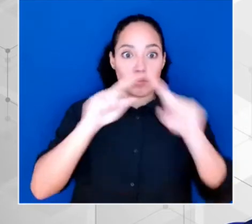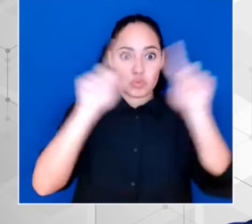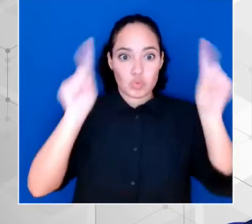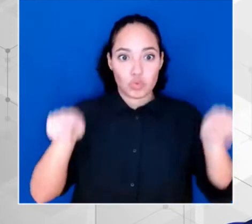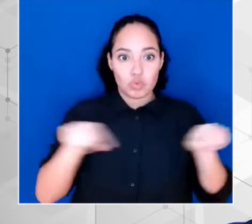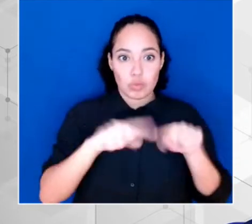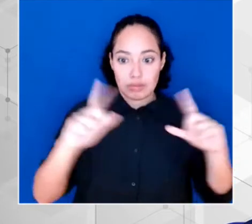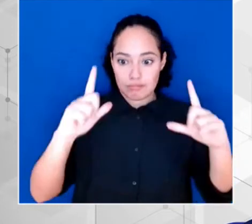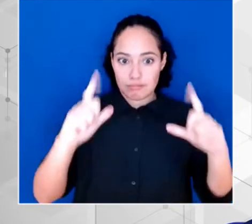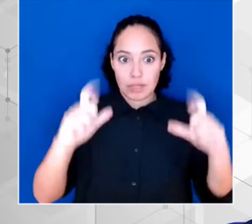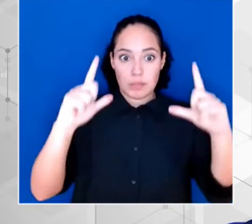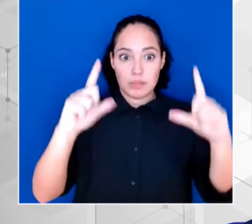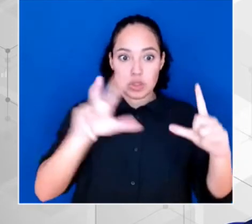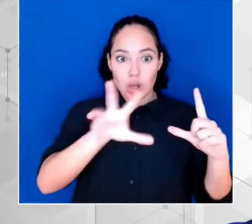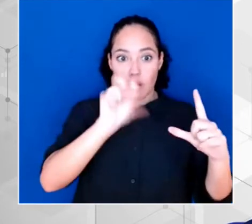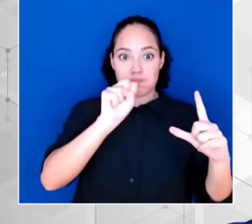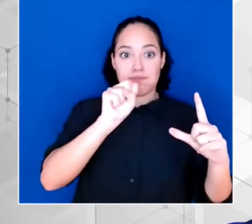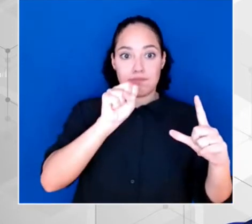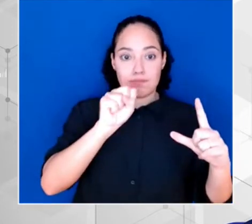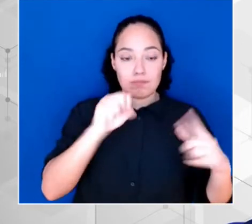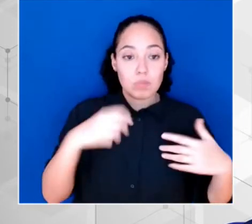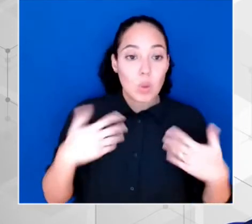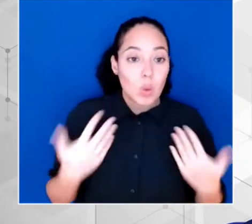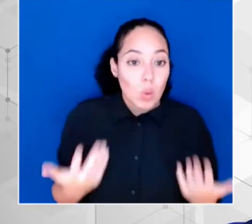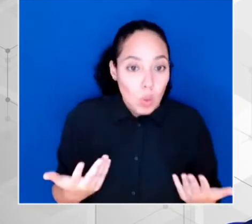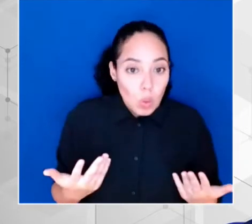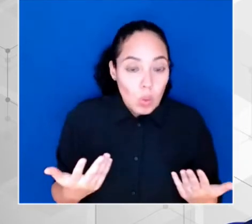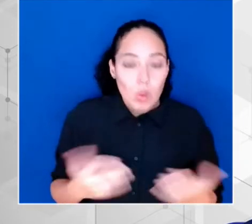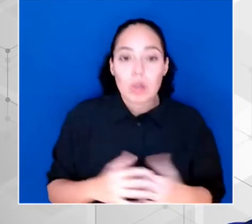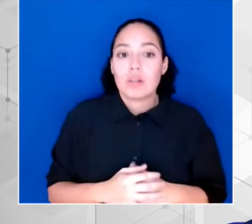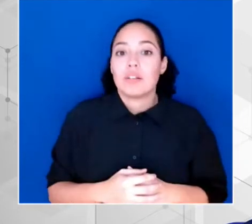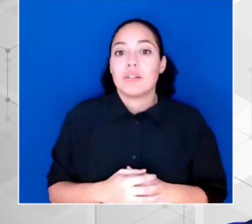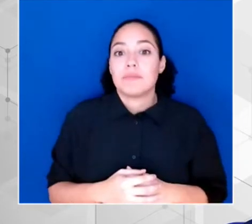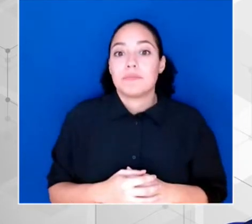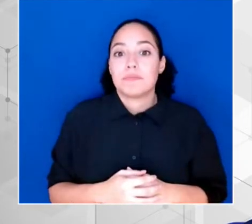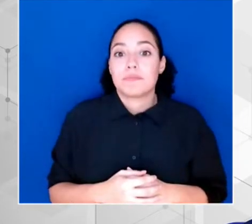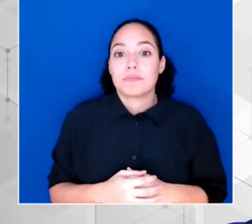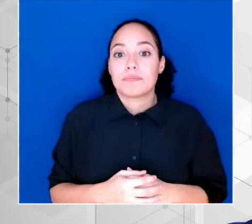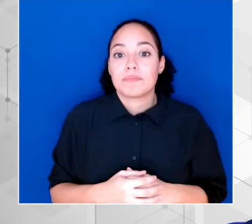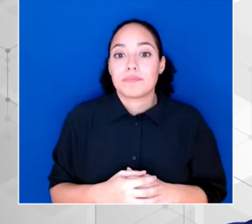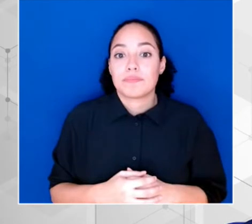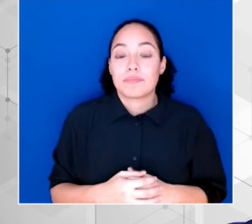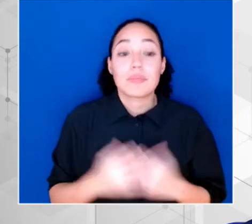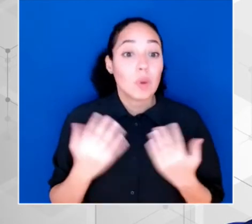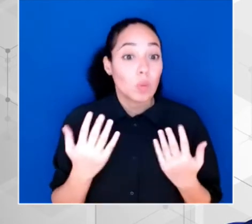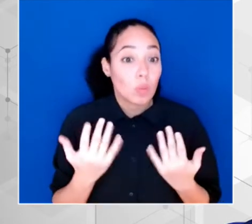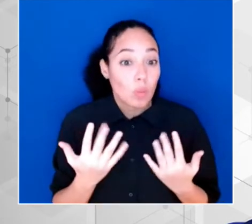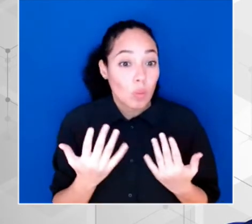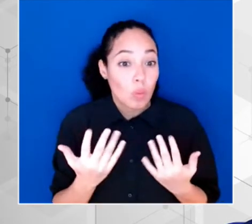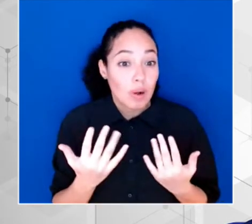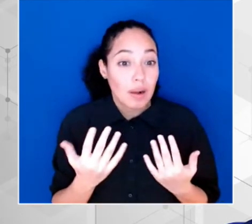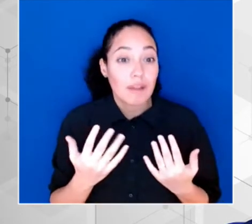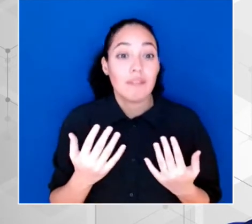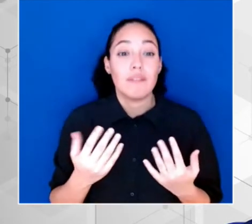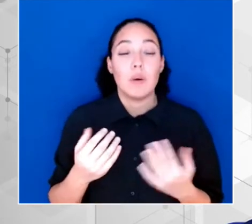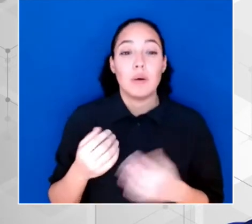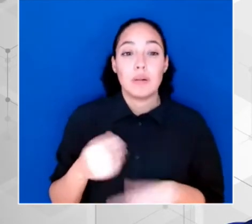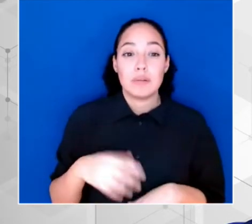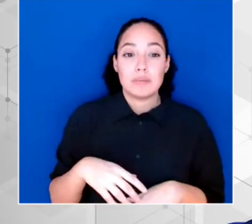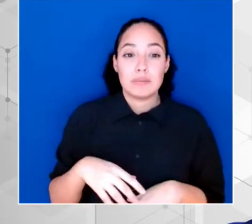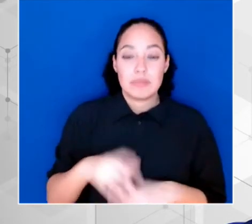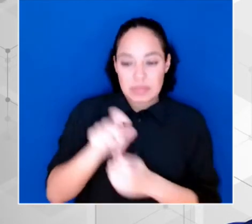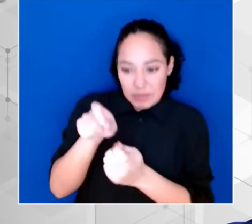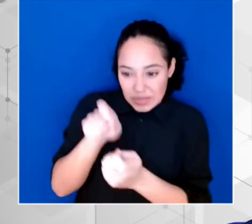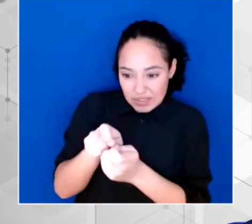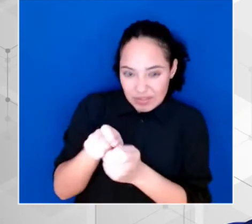can wait for an element with a specific ID to be loaded and click on it. So and this will